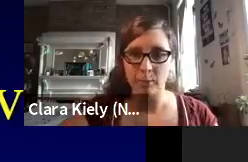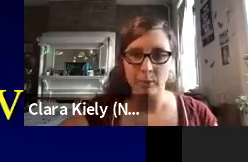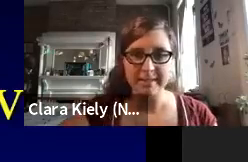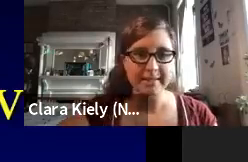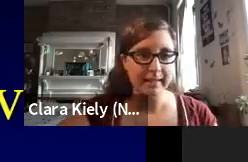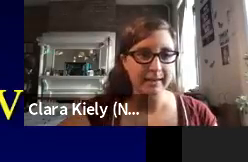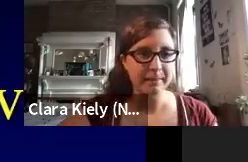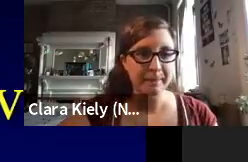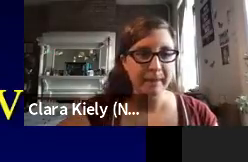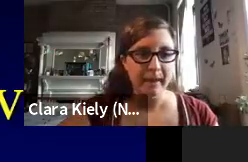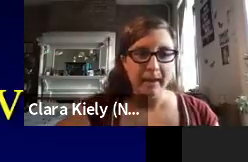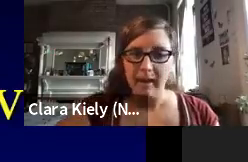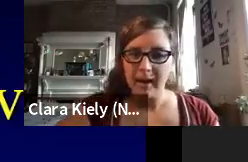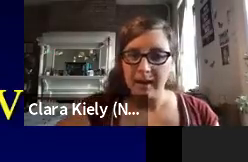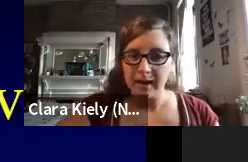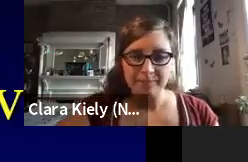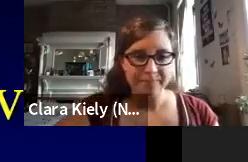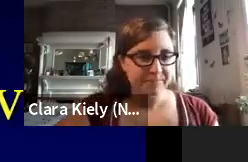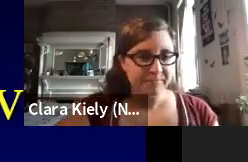topics in more detail.